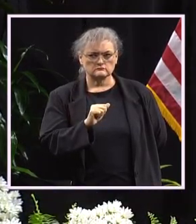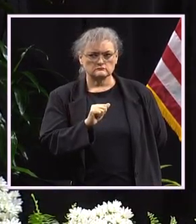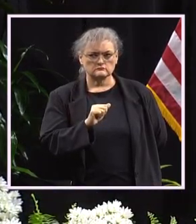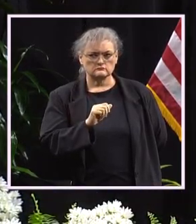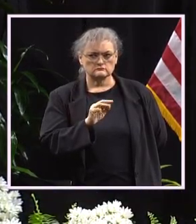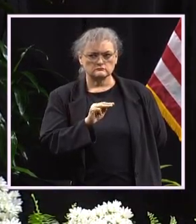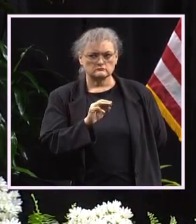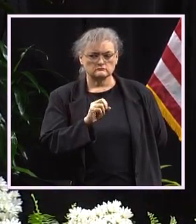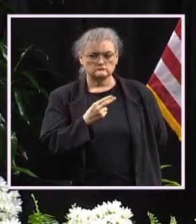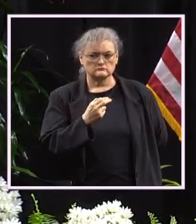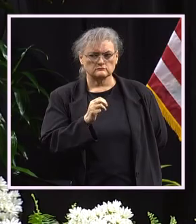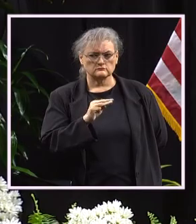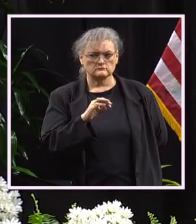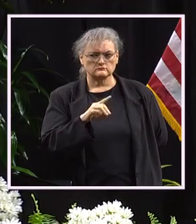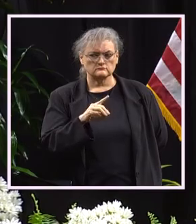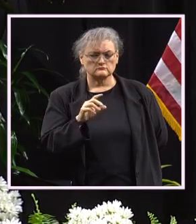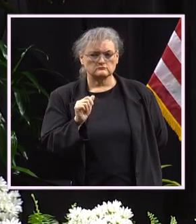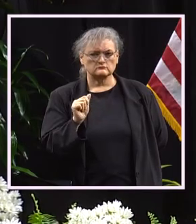Mohammed Al Ansari,